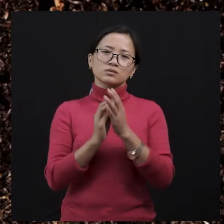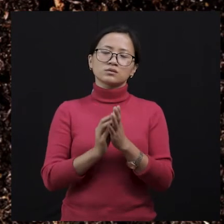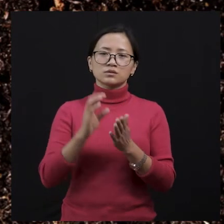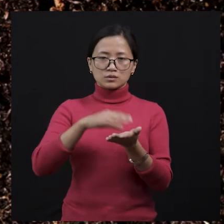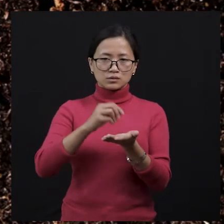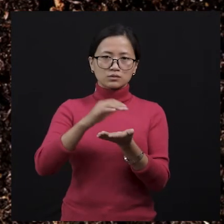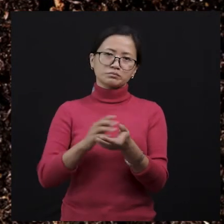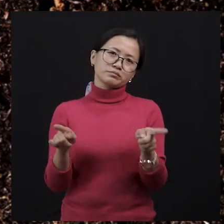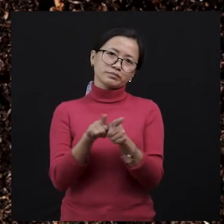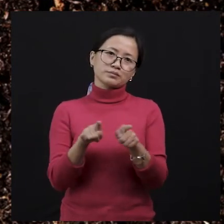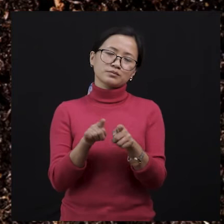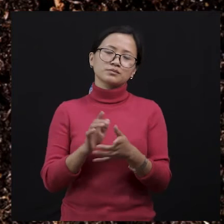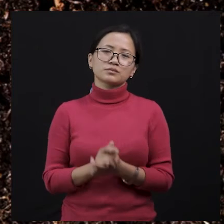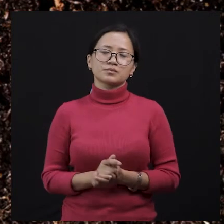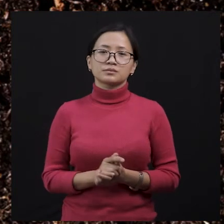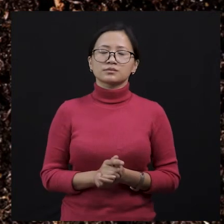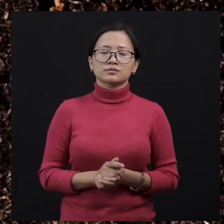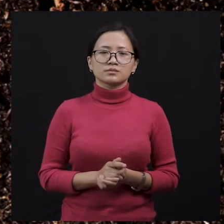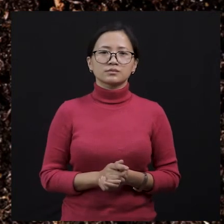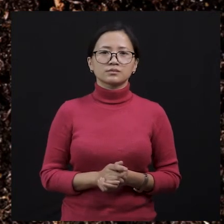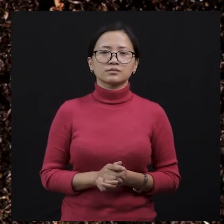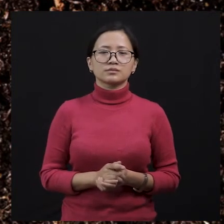well, right? The types of soil as well.